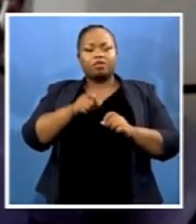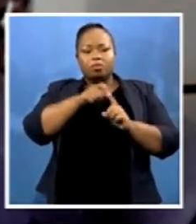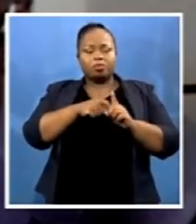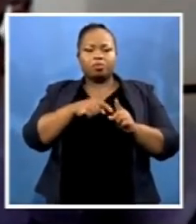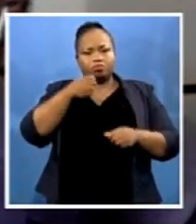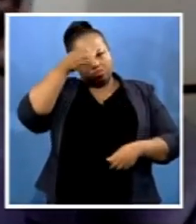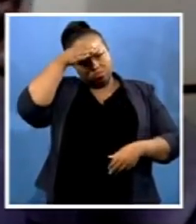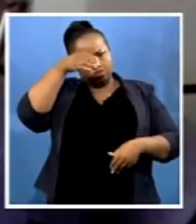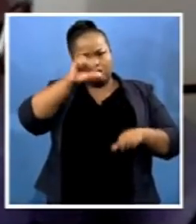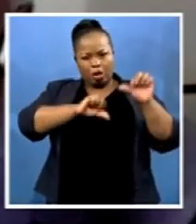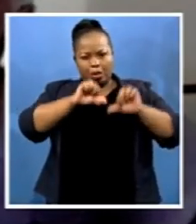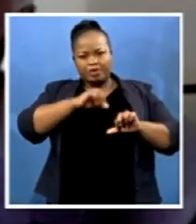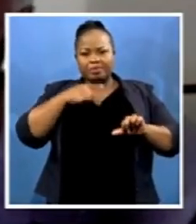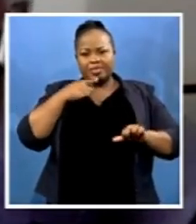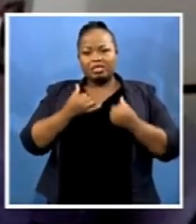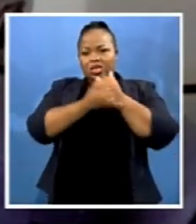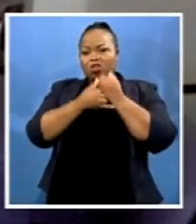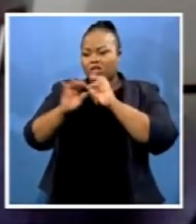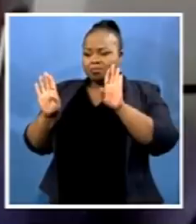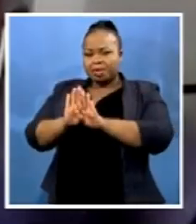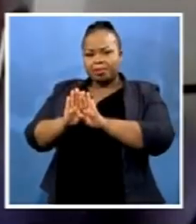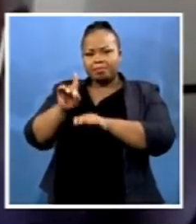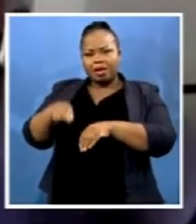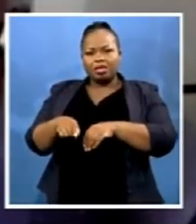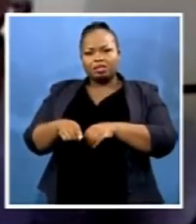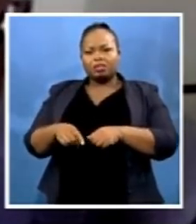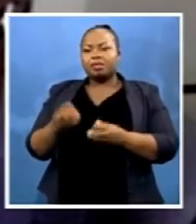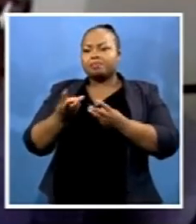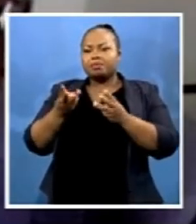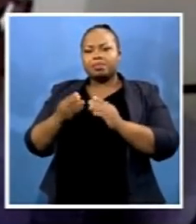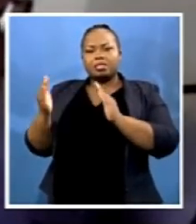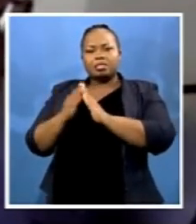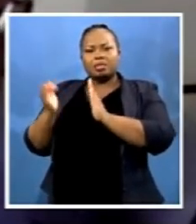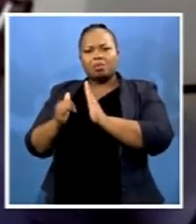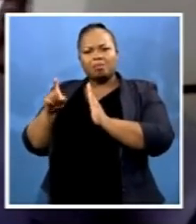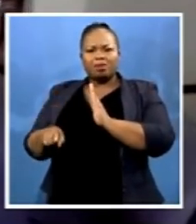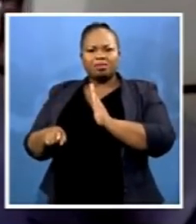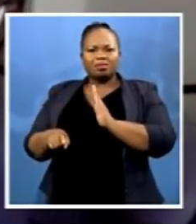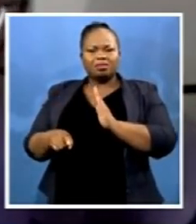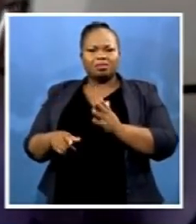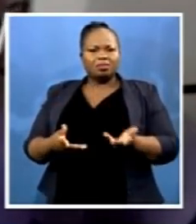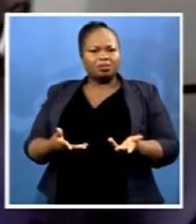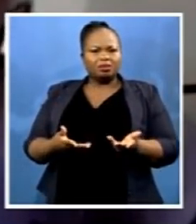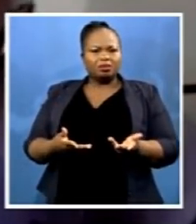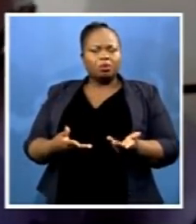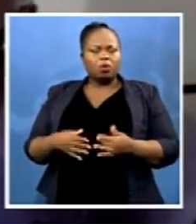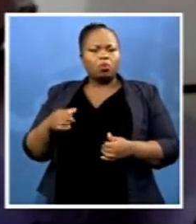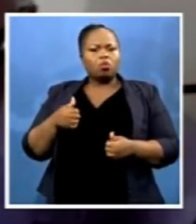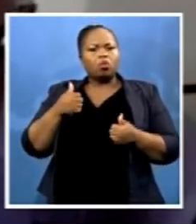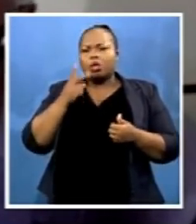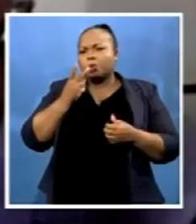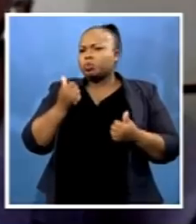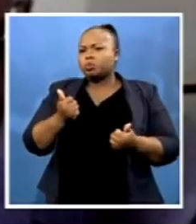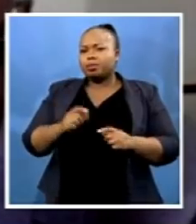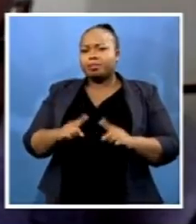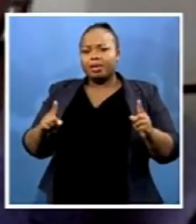contain everybody, track everybody and things. It's sound. But if you are in a position, if you're in a place like Accra,